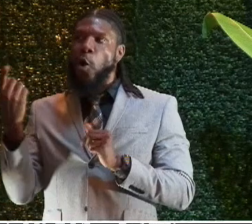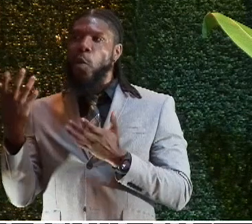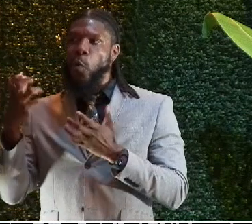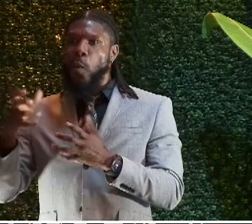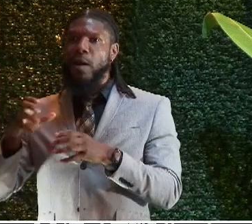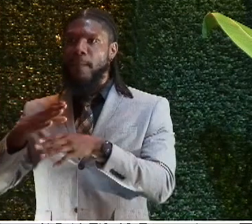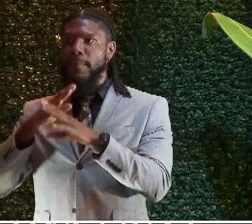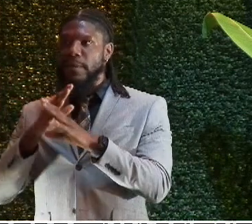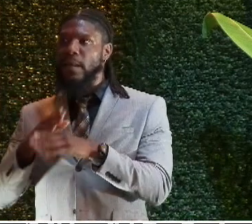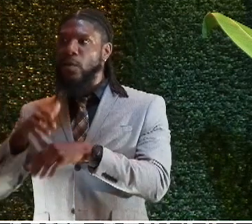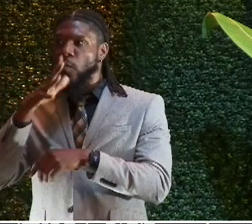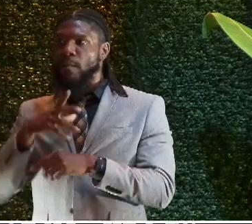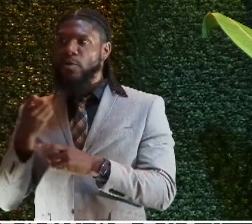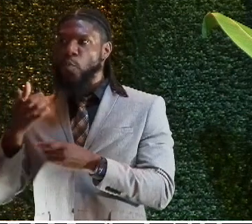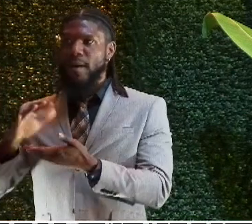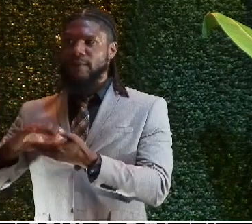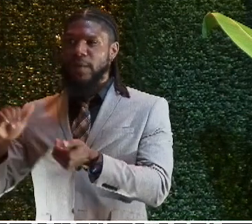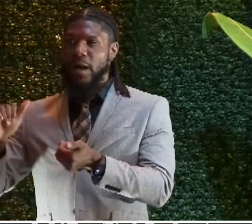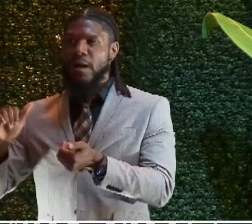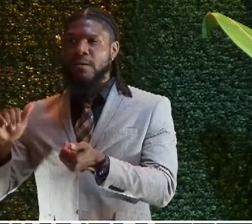fuck.